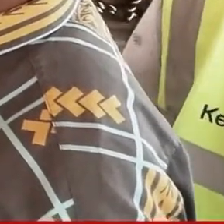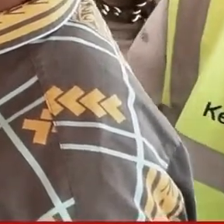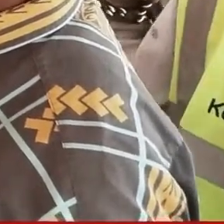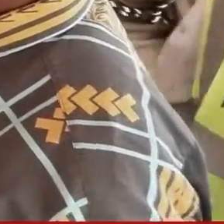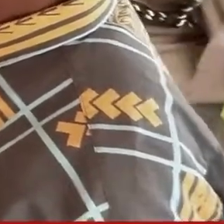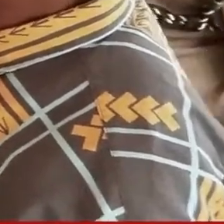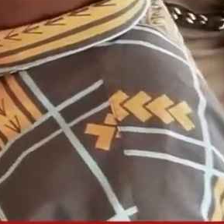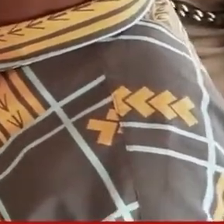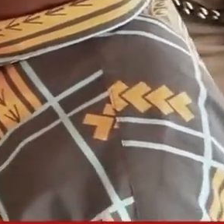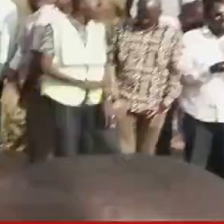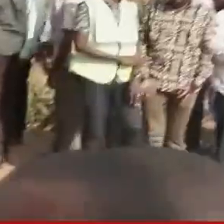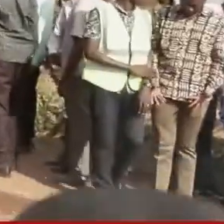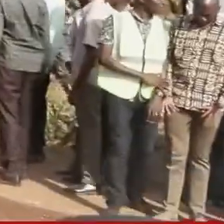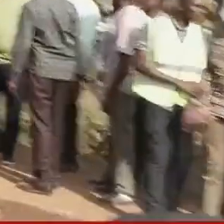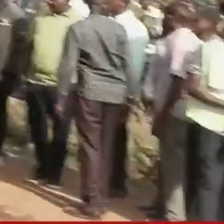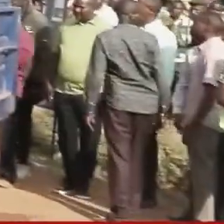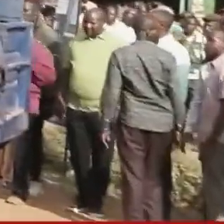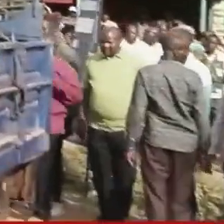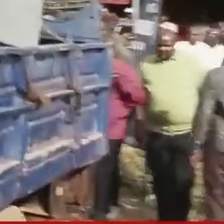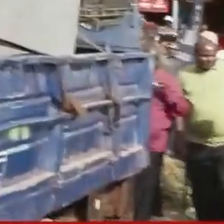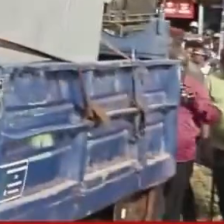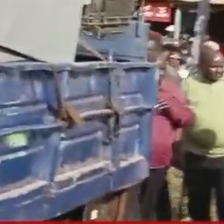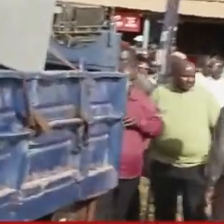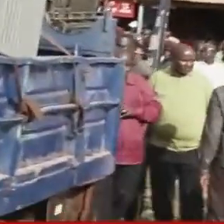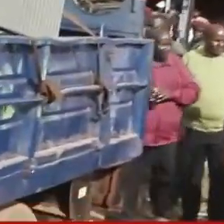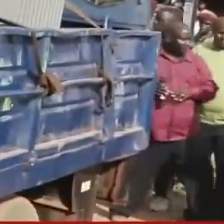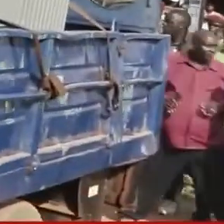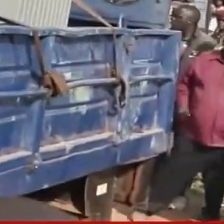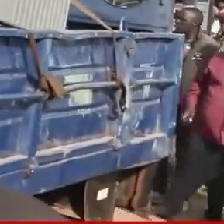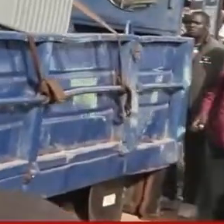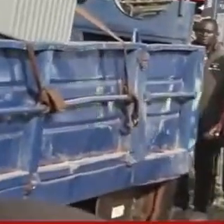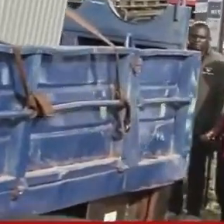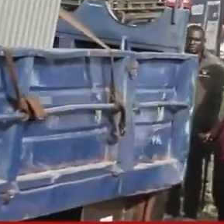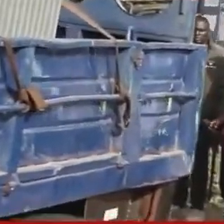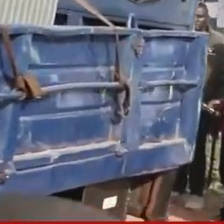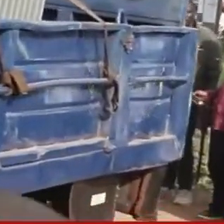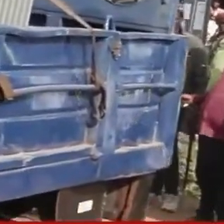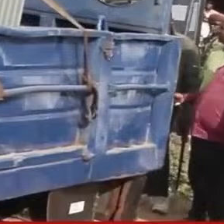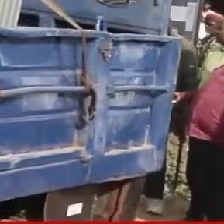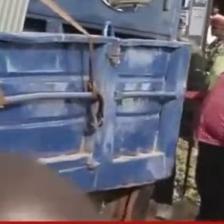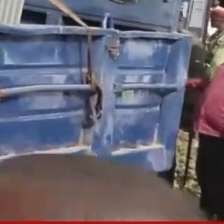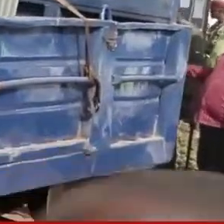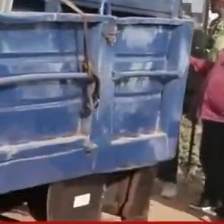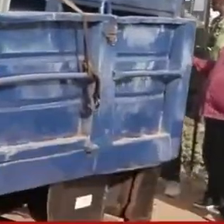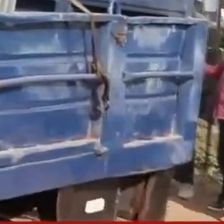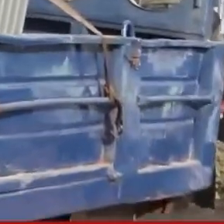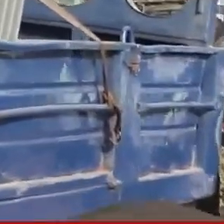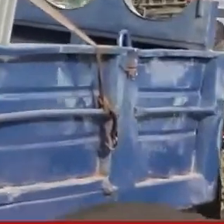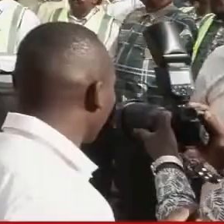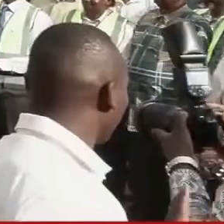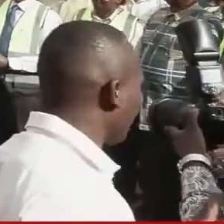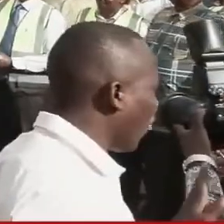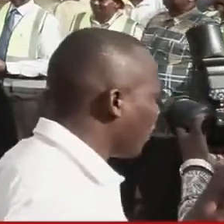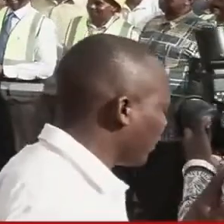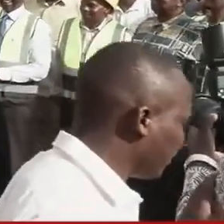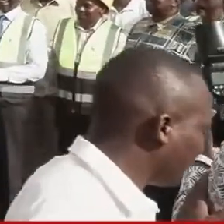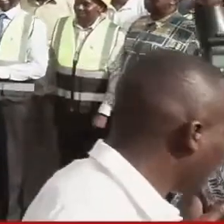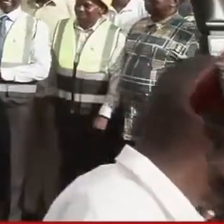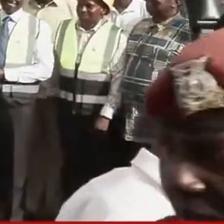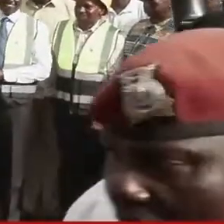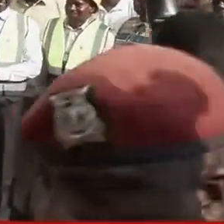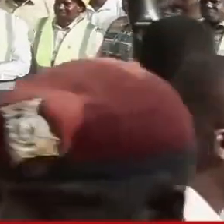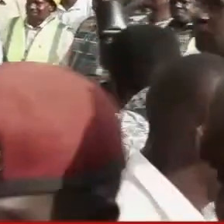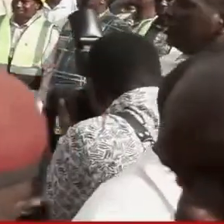Tonight, stop divisive politics. Ruto hit back at critics as his allies trade